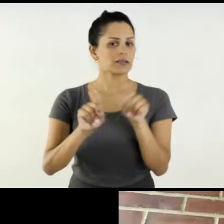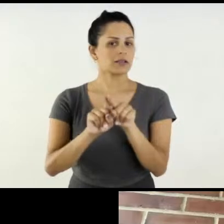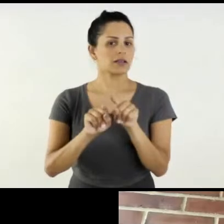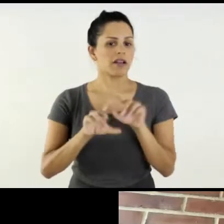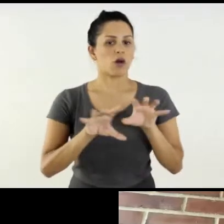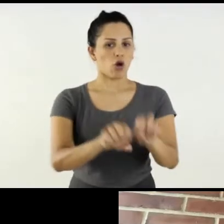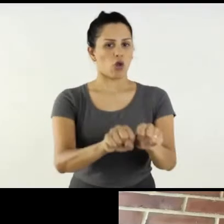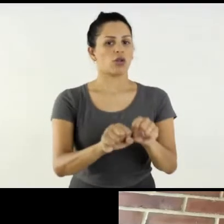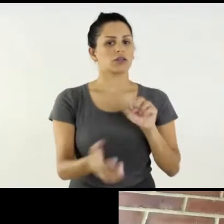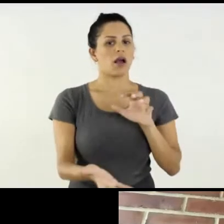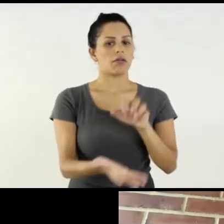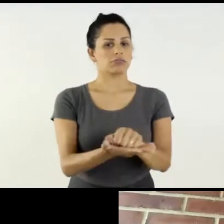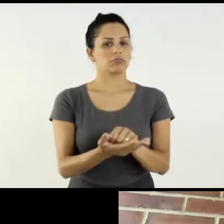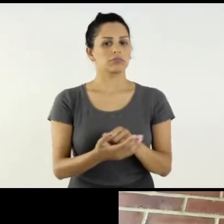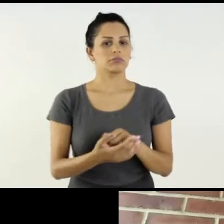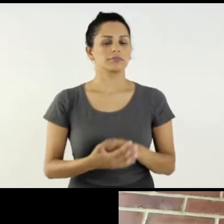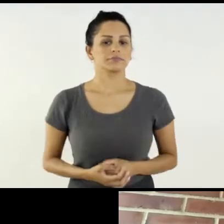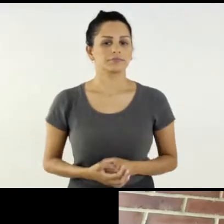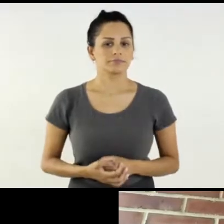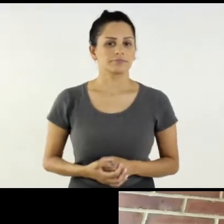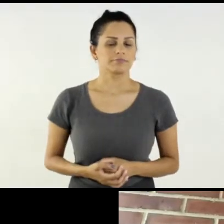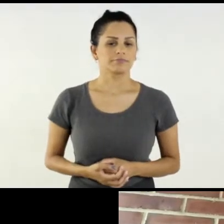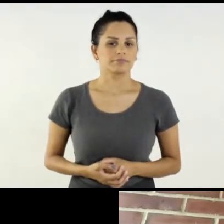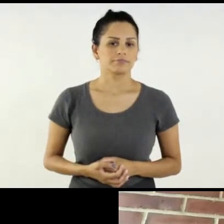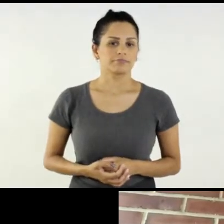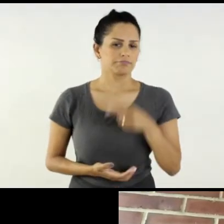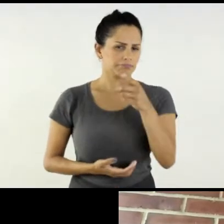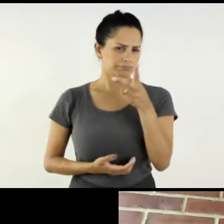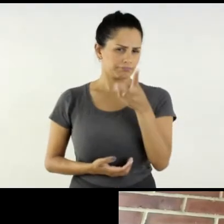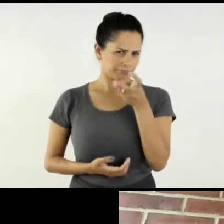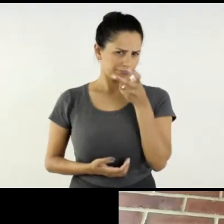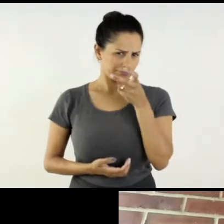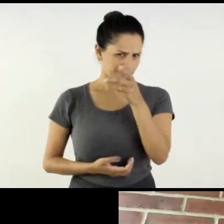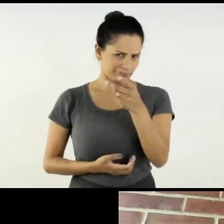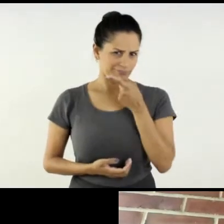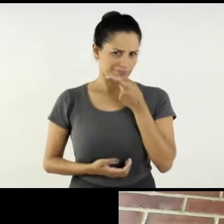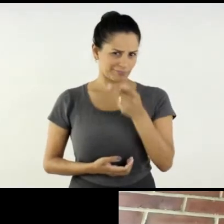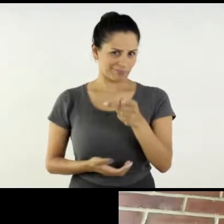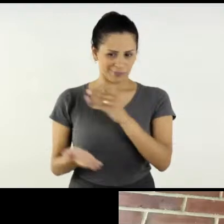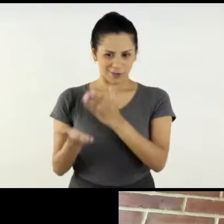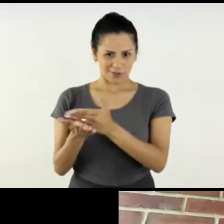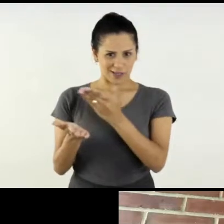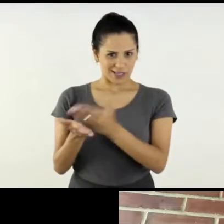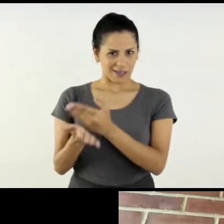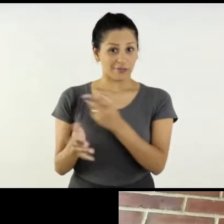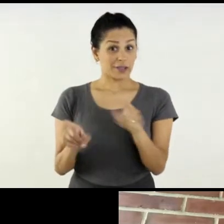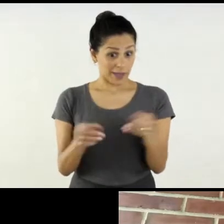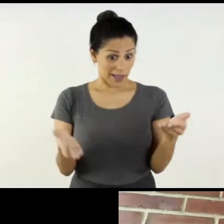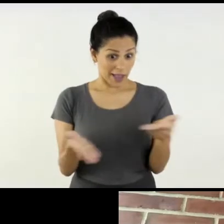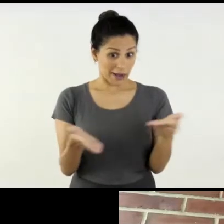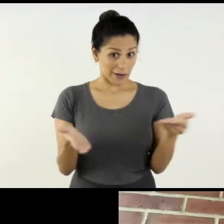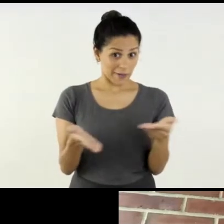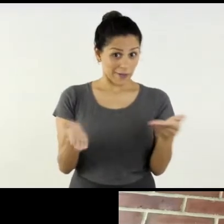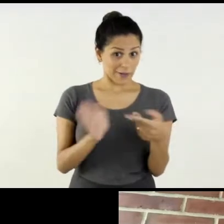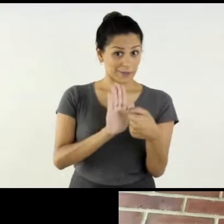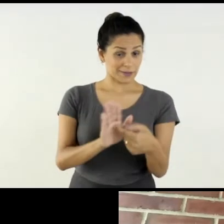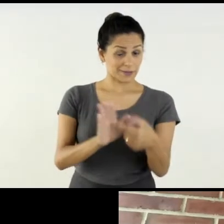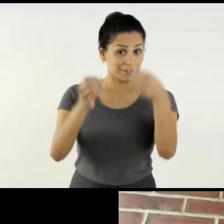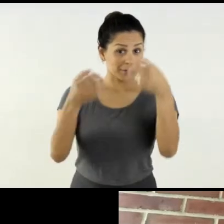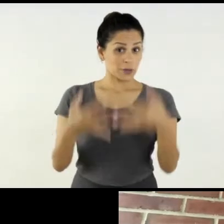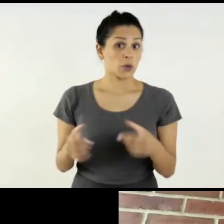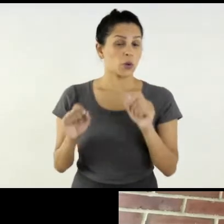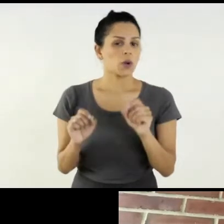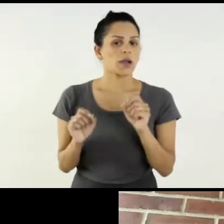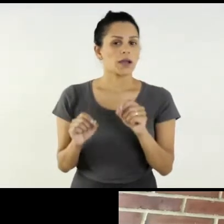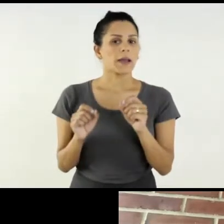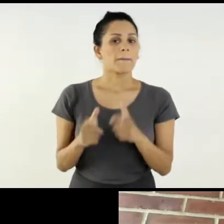you notice and underscore in the book and in the presentation today that most of the attendees were lesbian, that